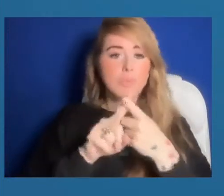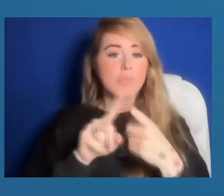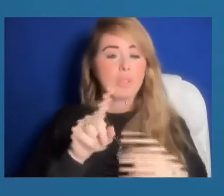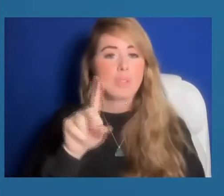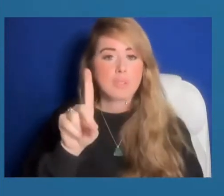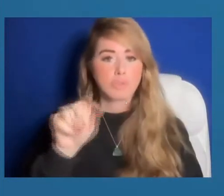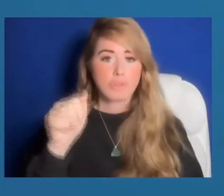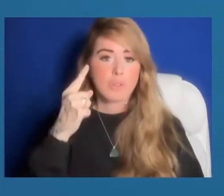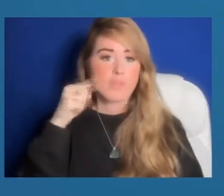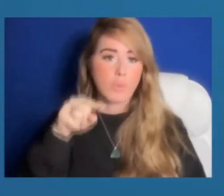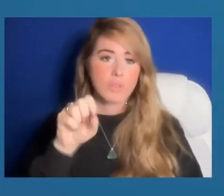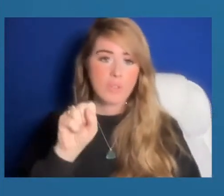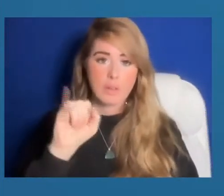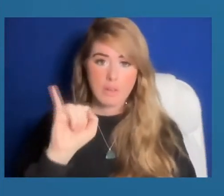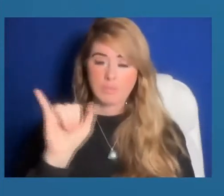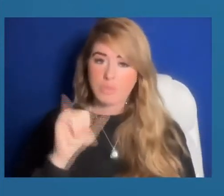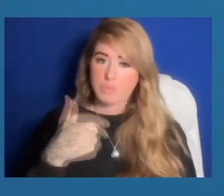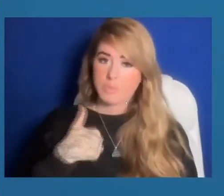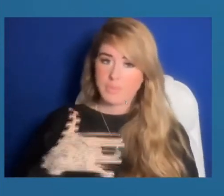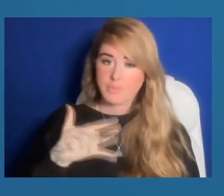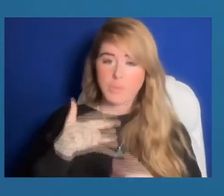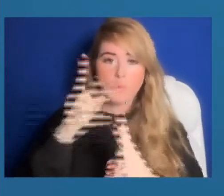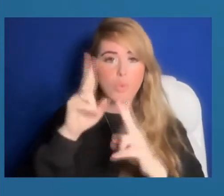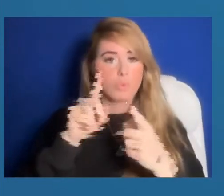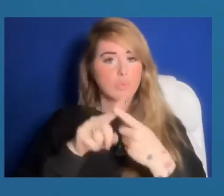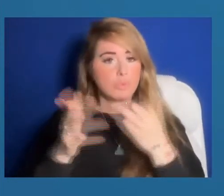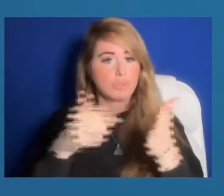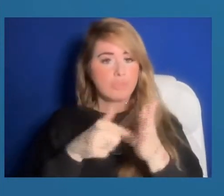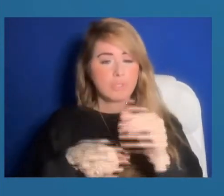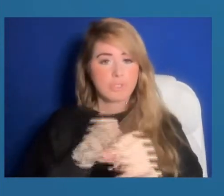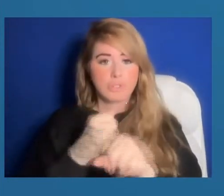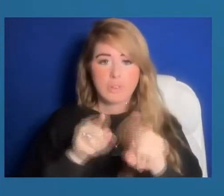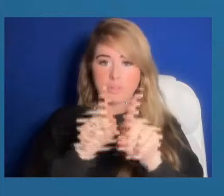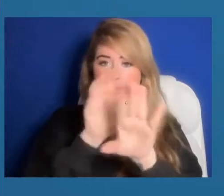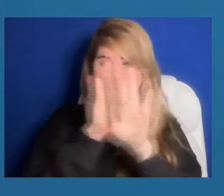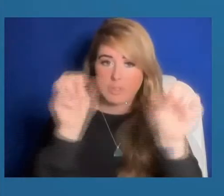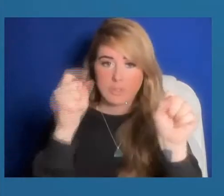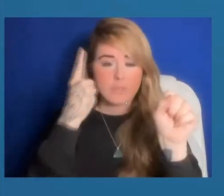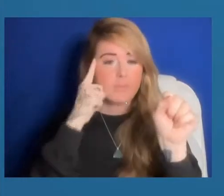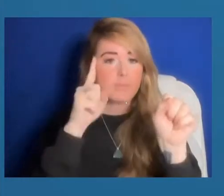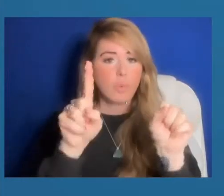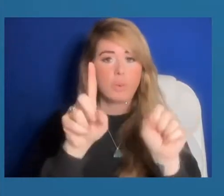equally honored and privileged to serve this year as the president of the District